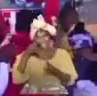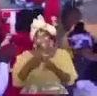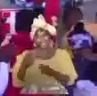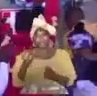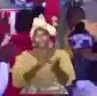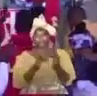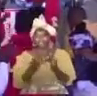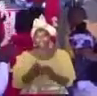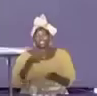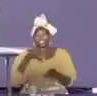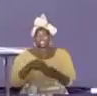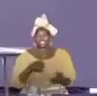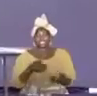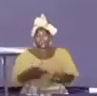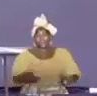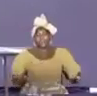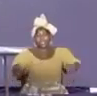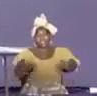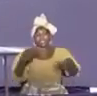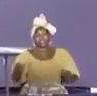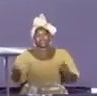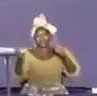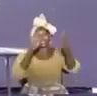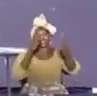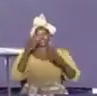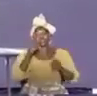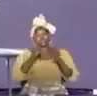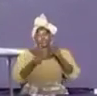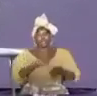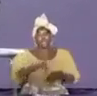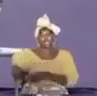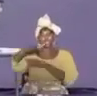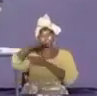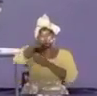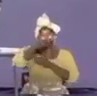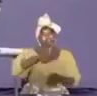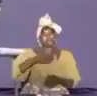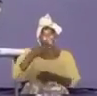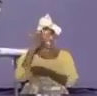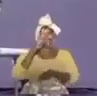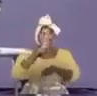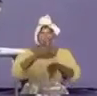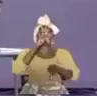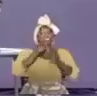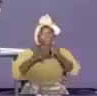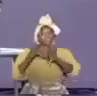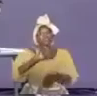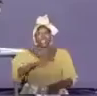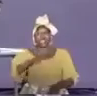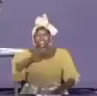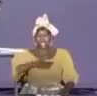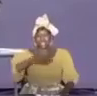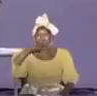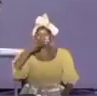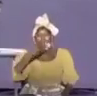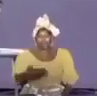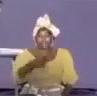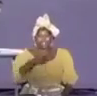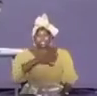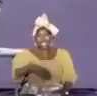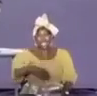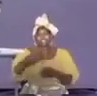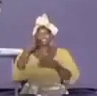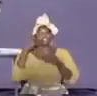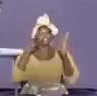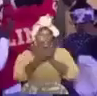in the presence of your people, I stretch my hands over these precious ones. They have come declaring your lordship over their